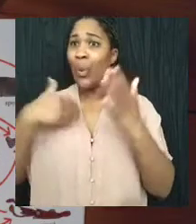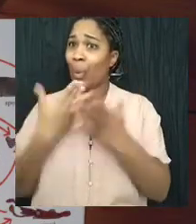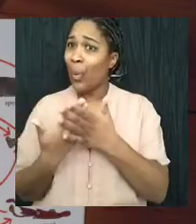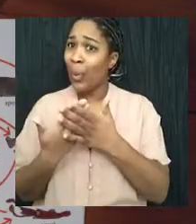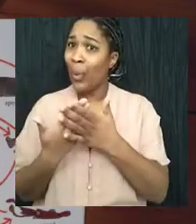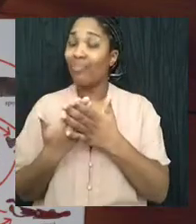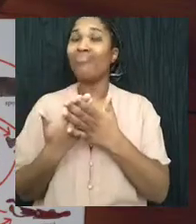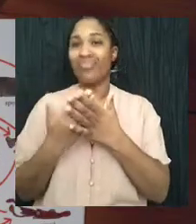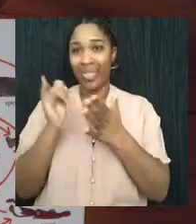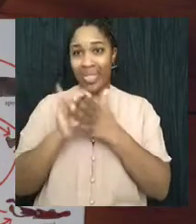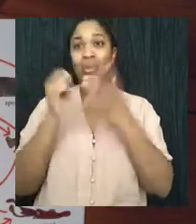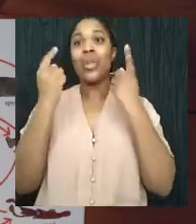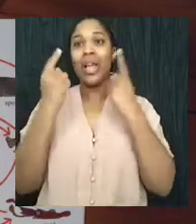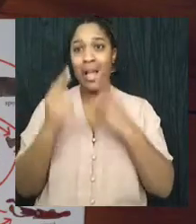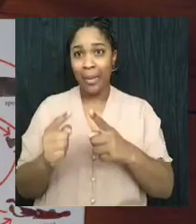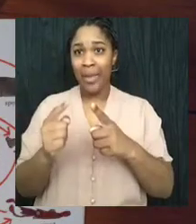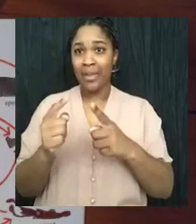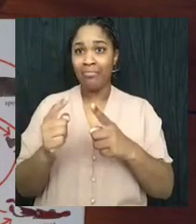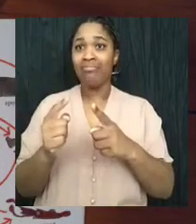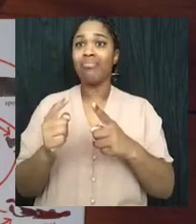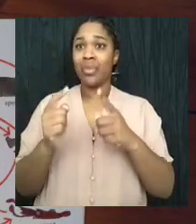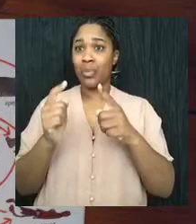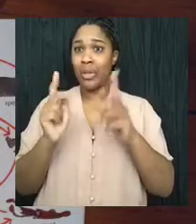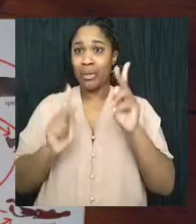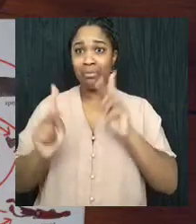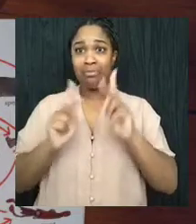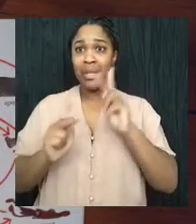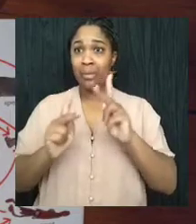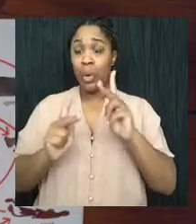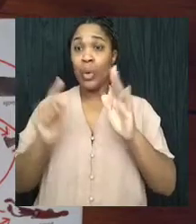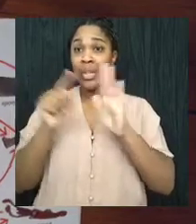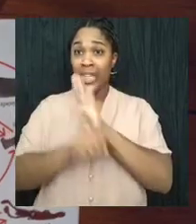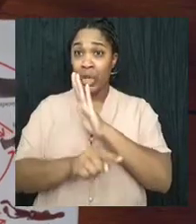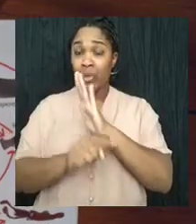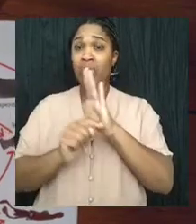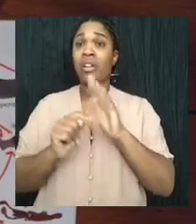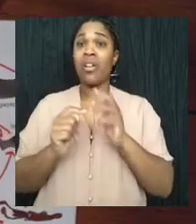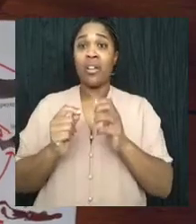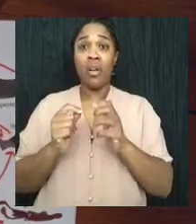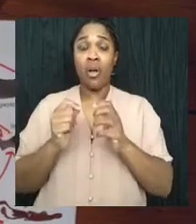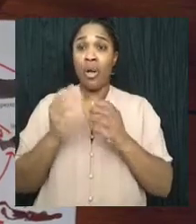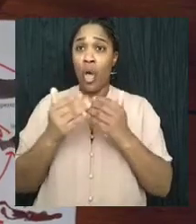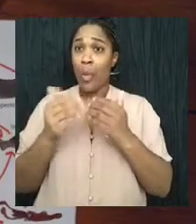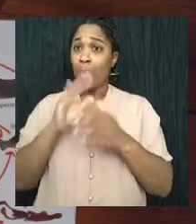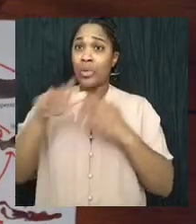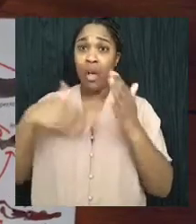killed nearly all the Pacific sea otters.